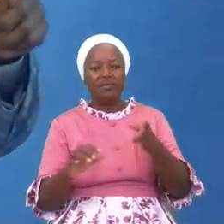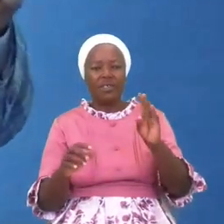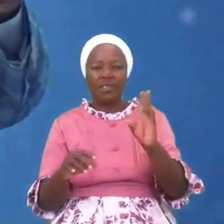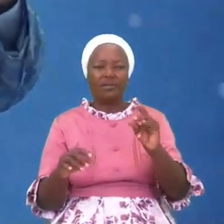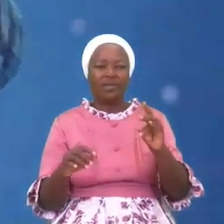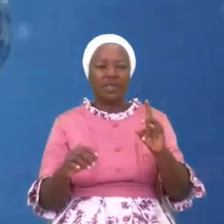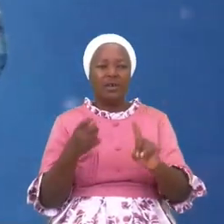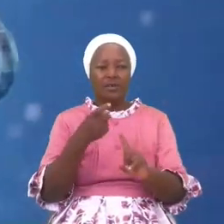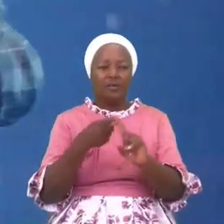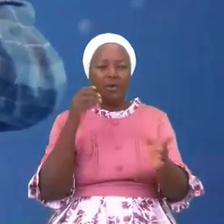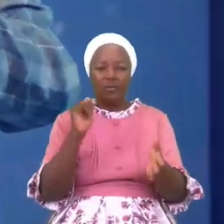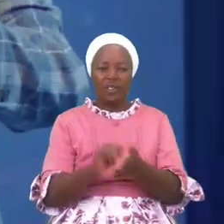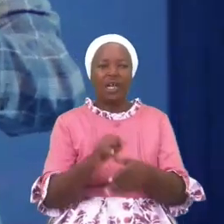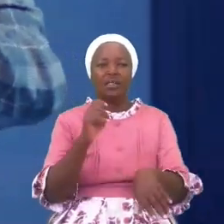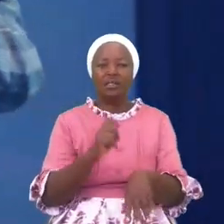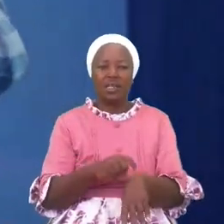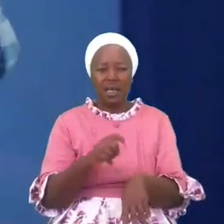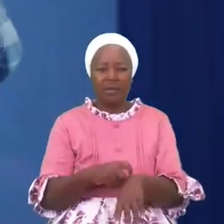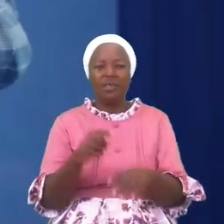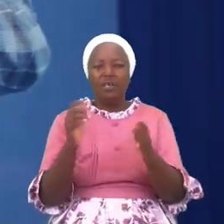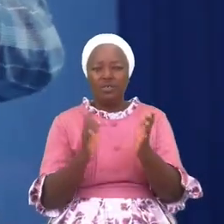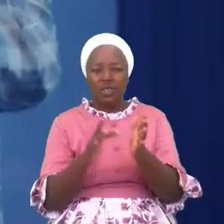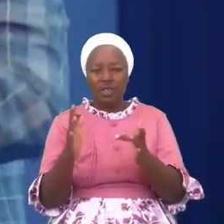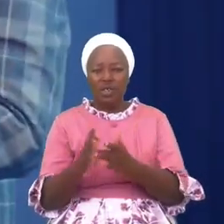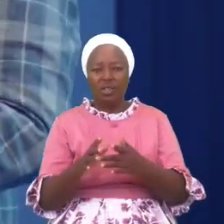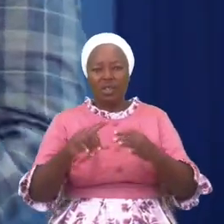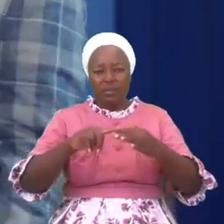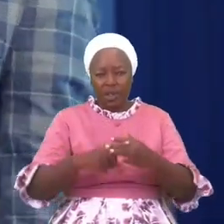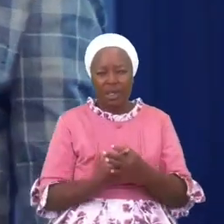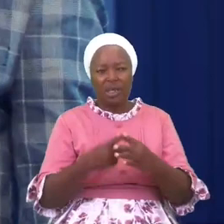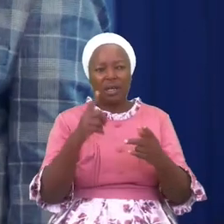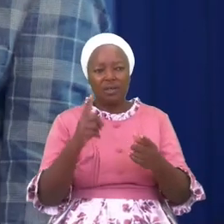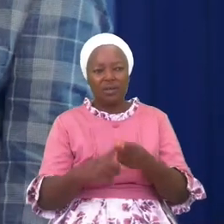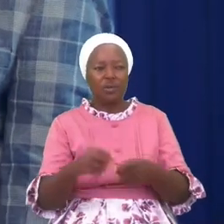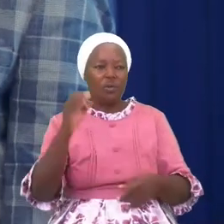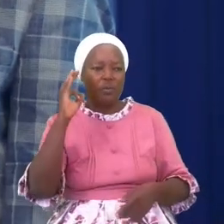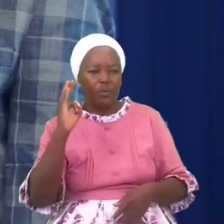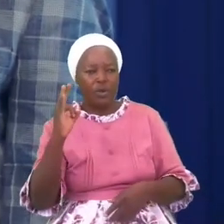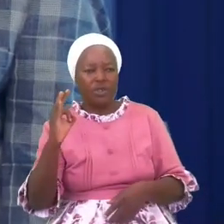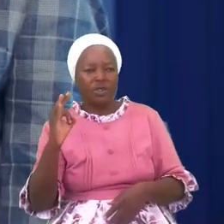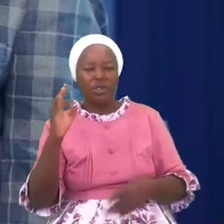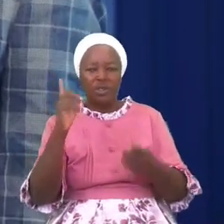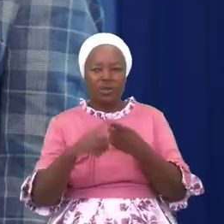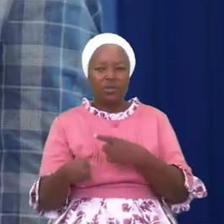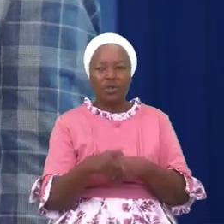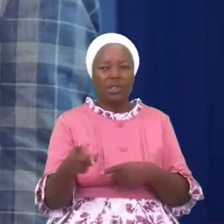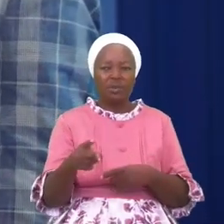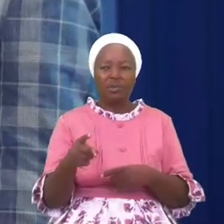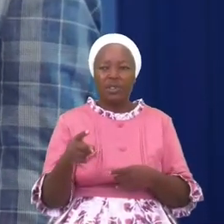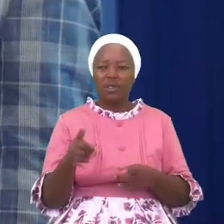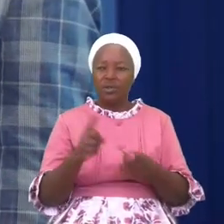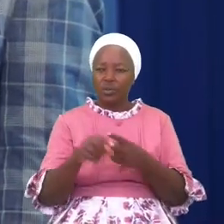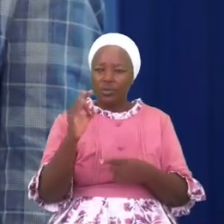Jesus began to preach unto them. To preach. Now they saw the great light from heaven. They saw